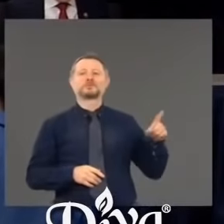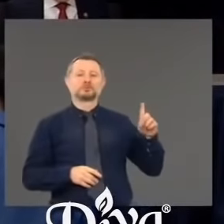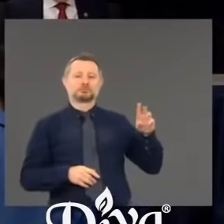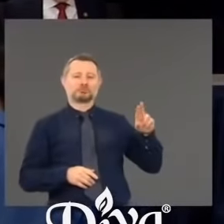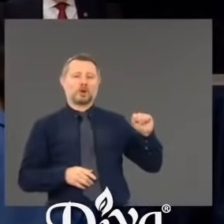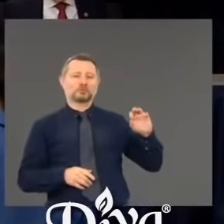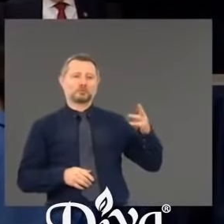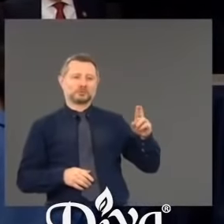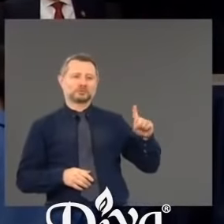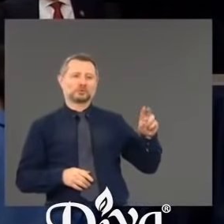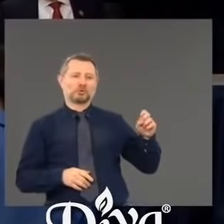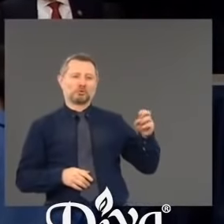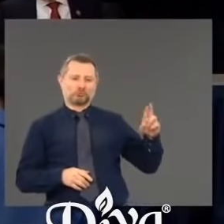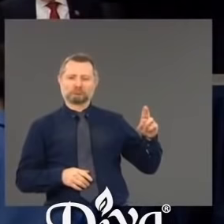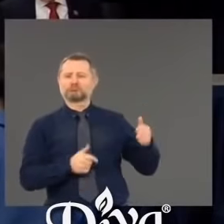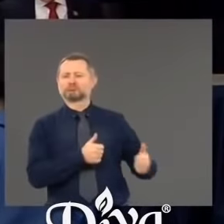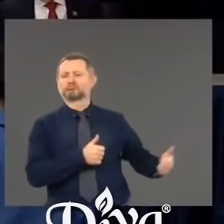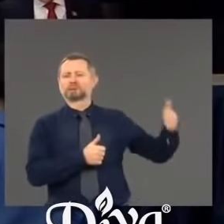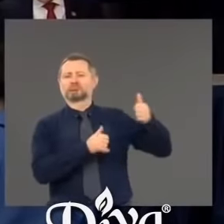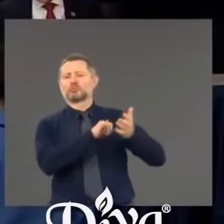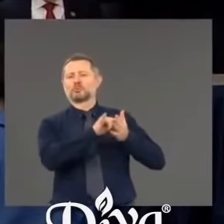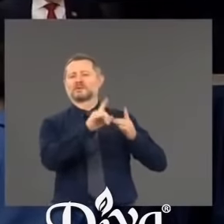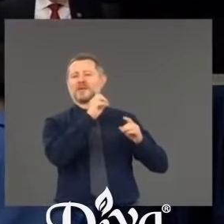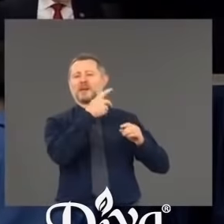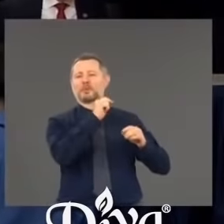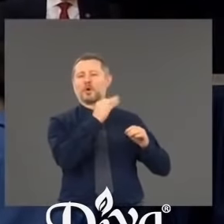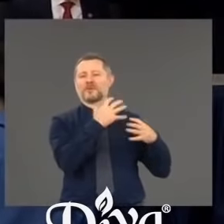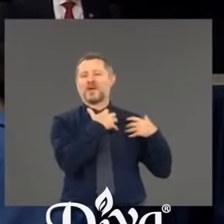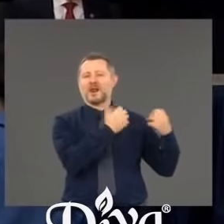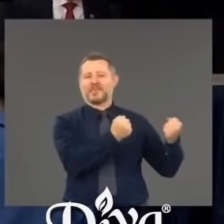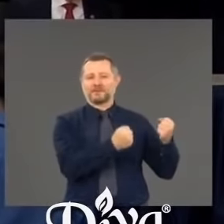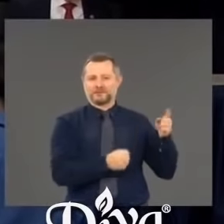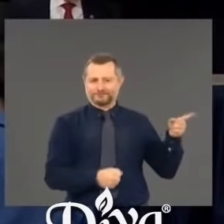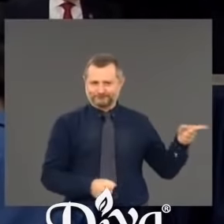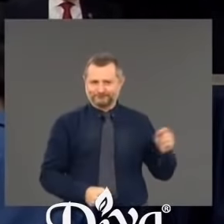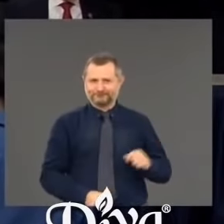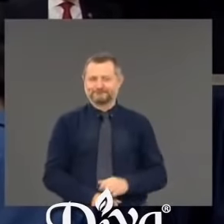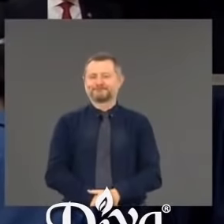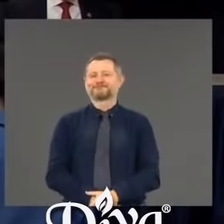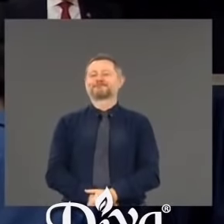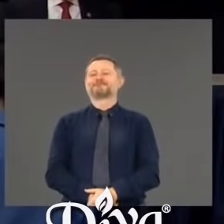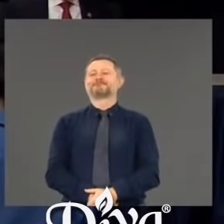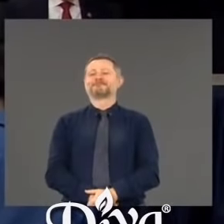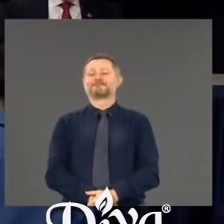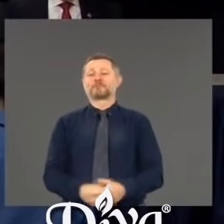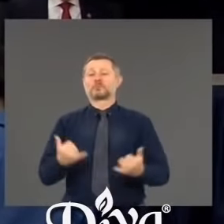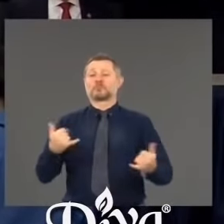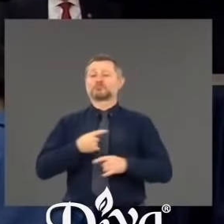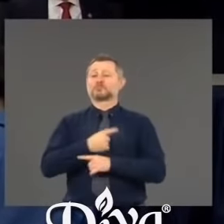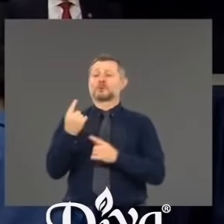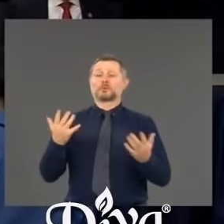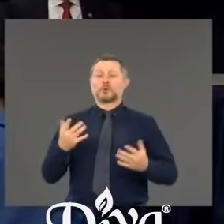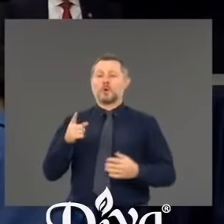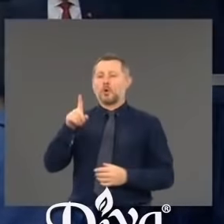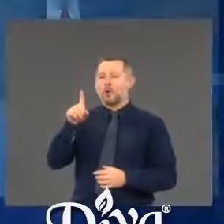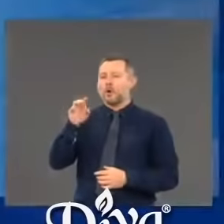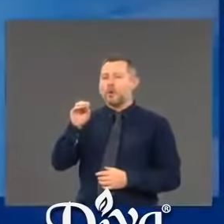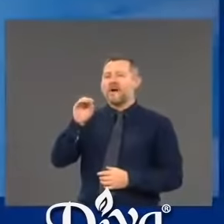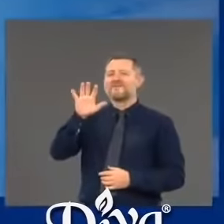Commissioner, New York State Department of Health. Let's talk about where we are today. On day 105 of